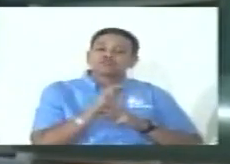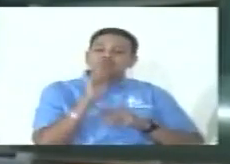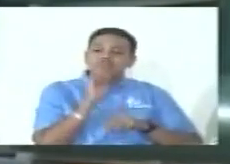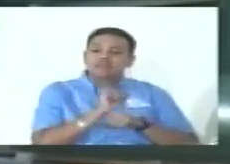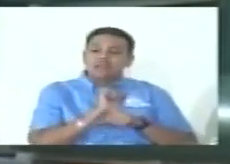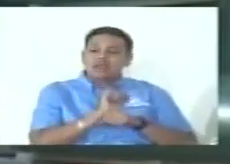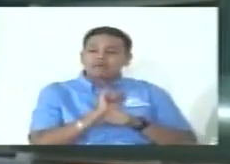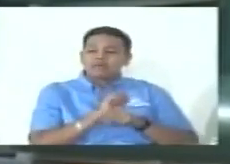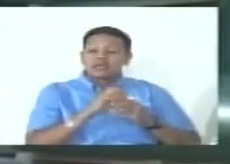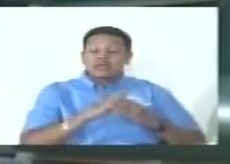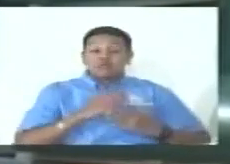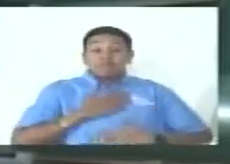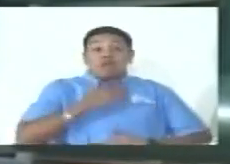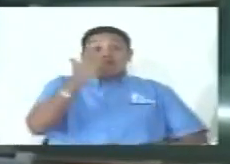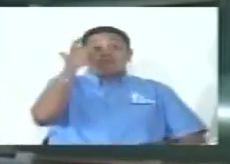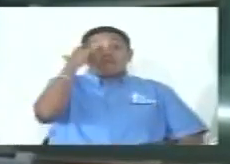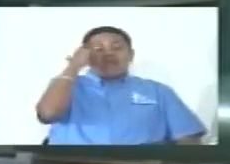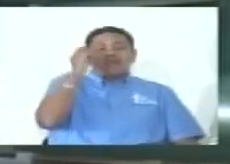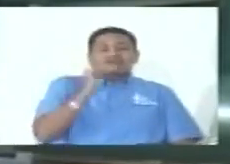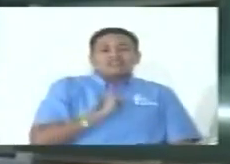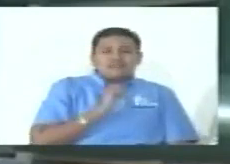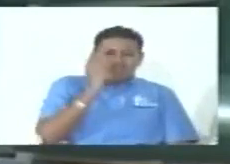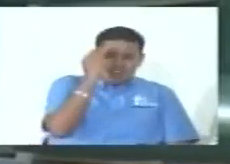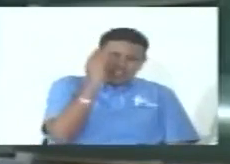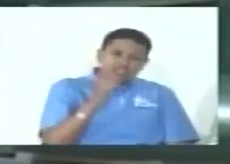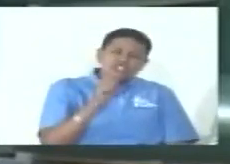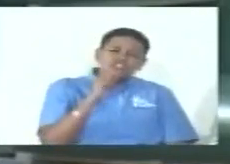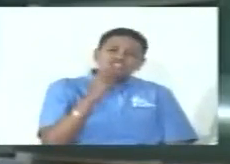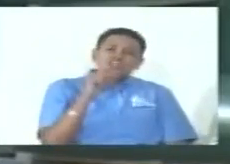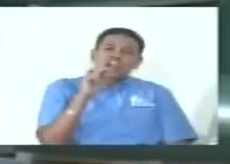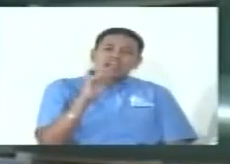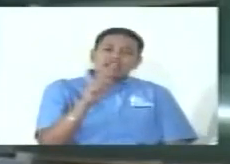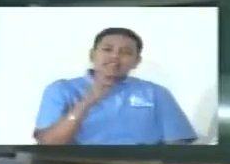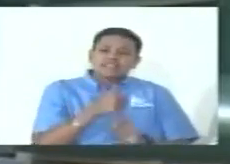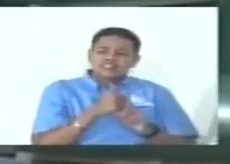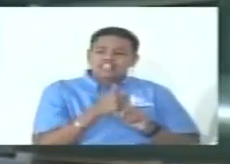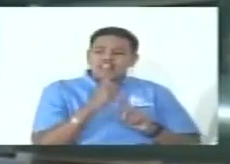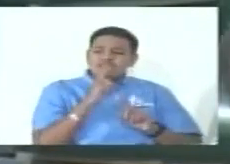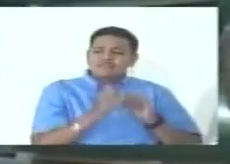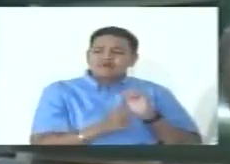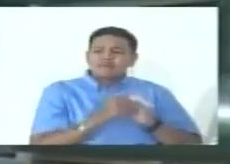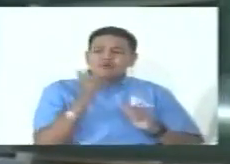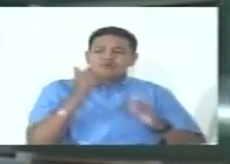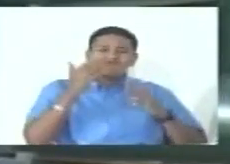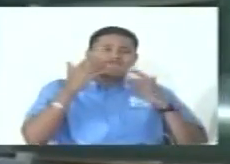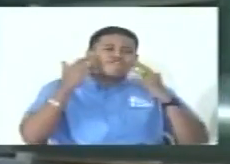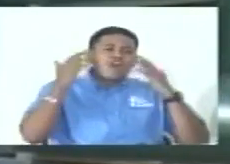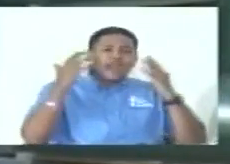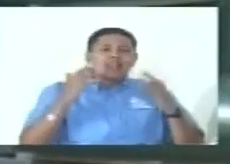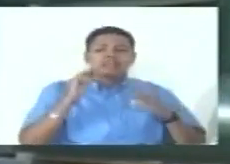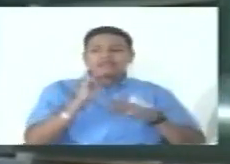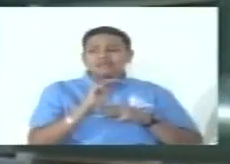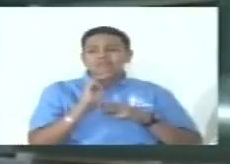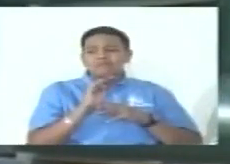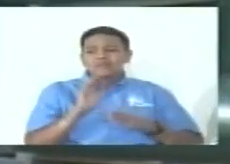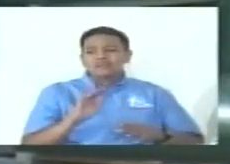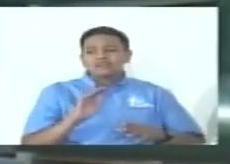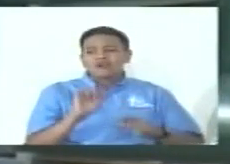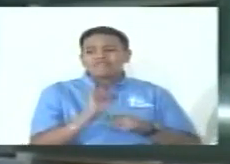And in my mind, I consider Shahine to be one of the most friendliest ministers of